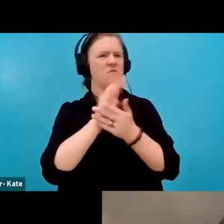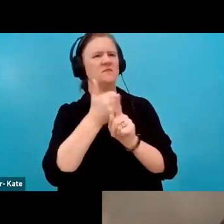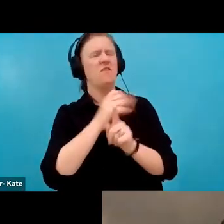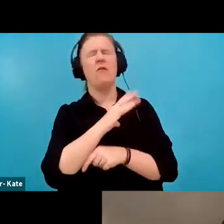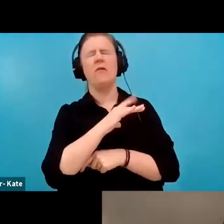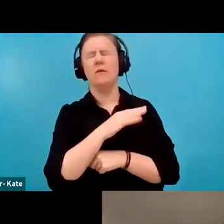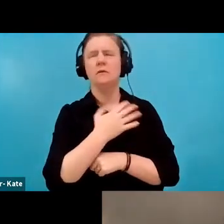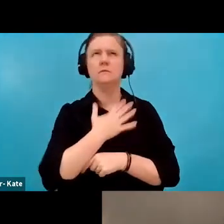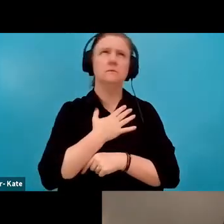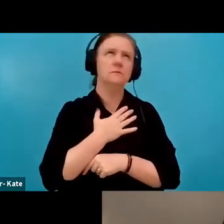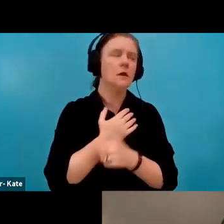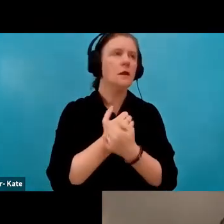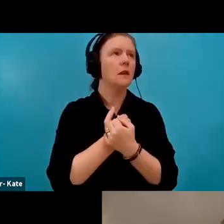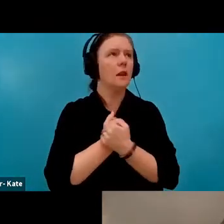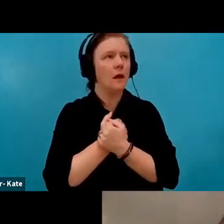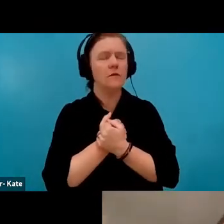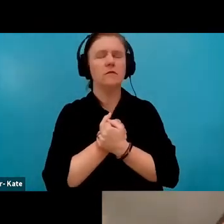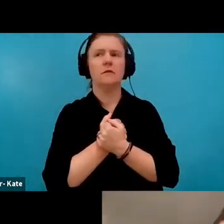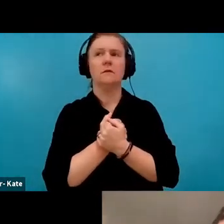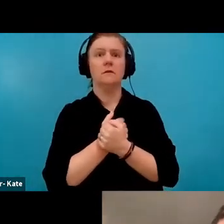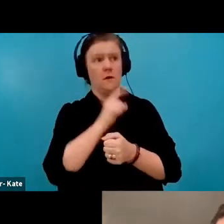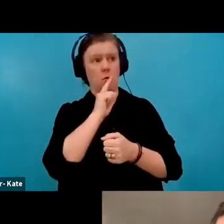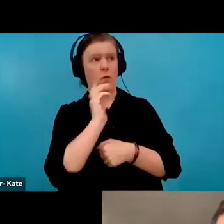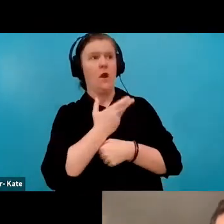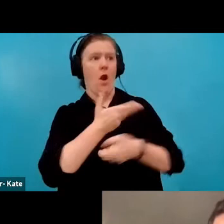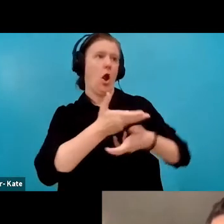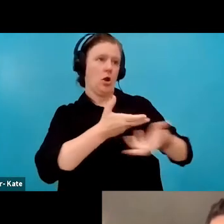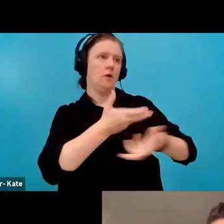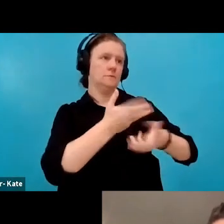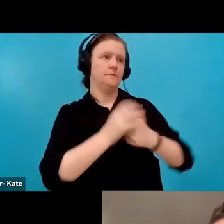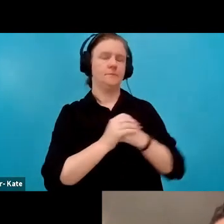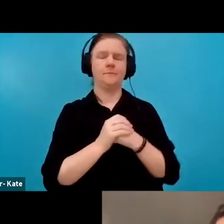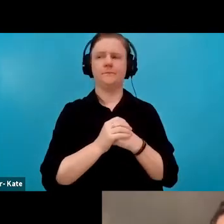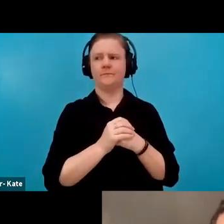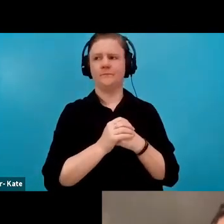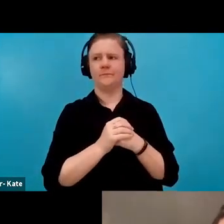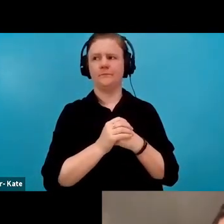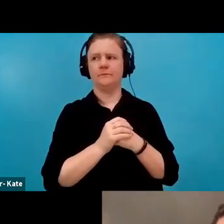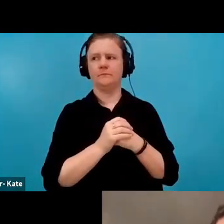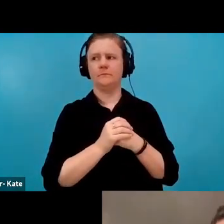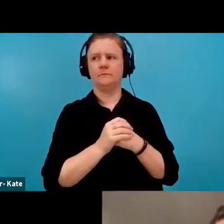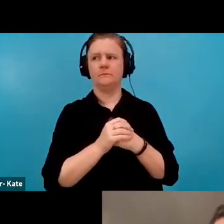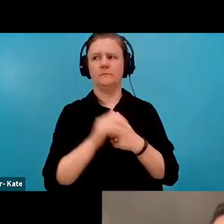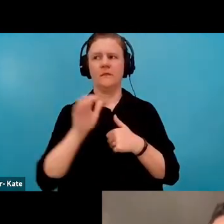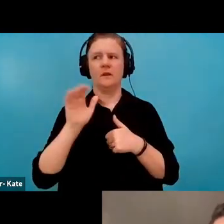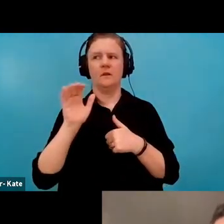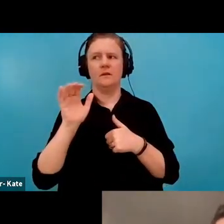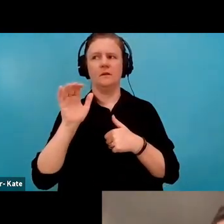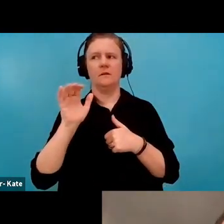how, and in our conversations, Chris, I'll tell you that I found this theme mirrored